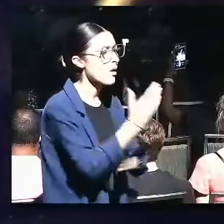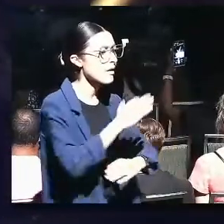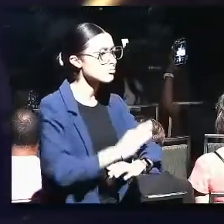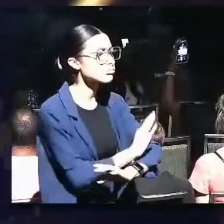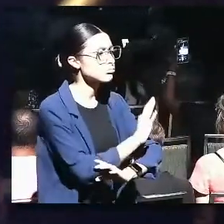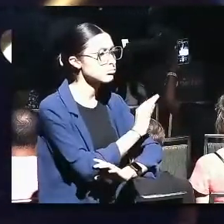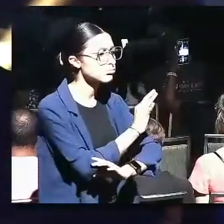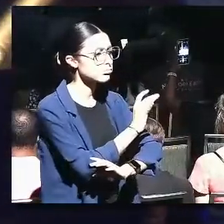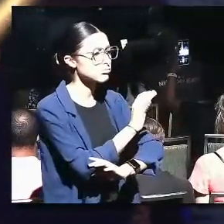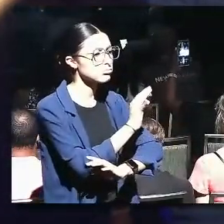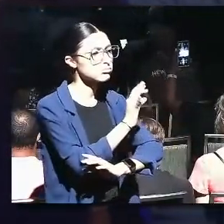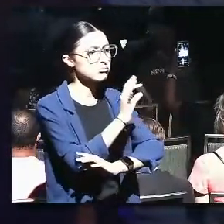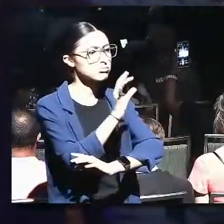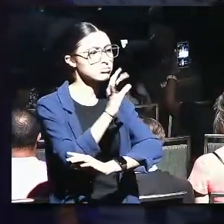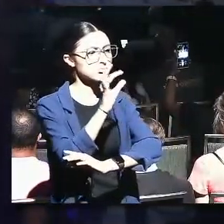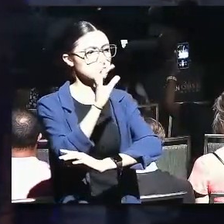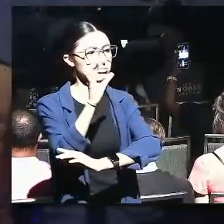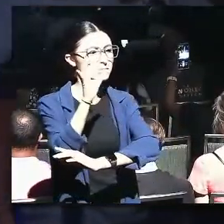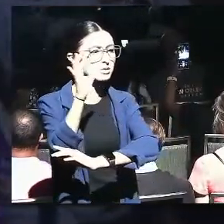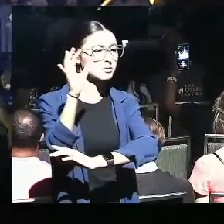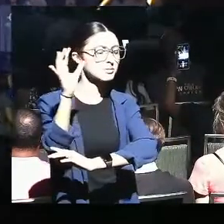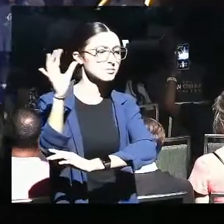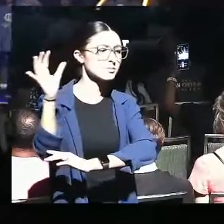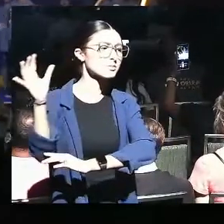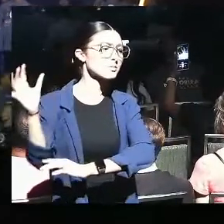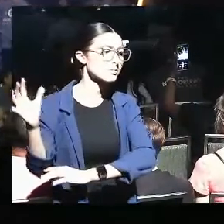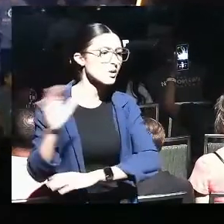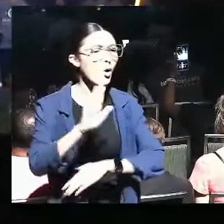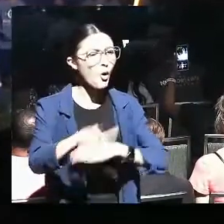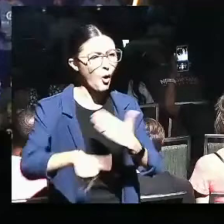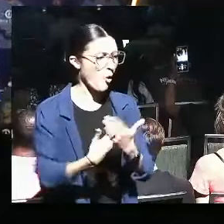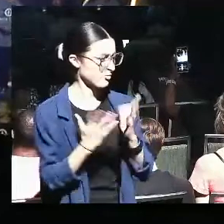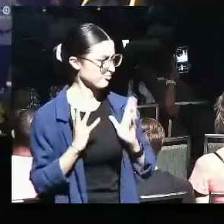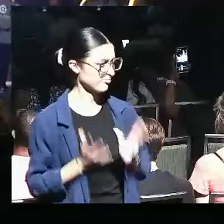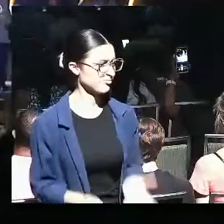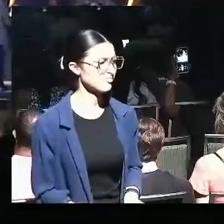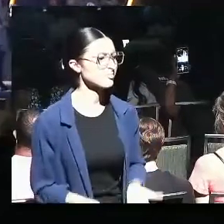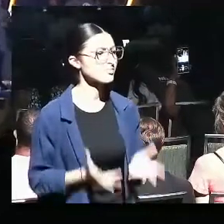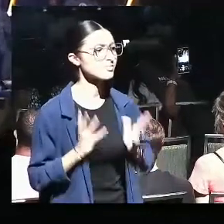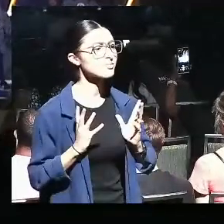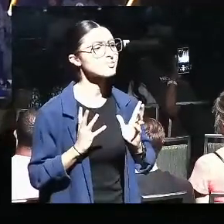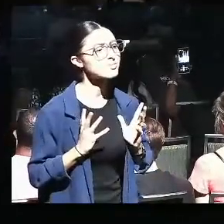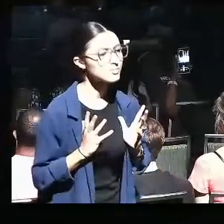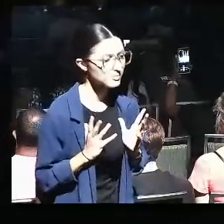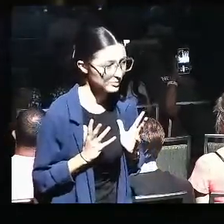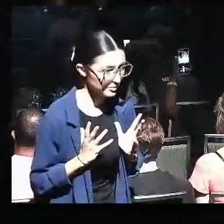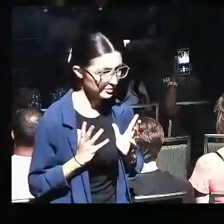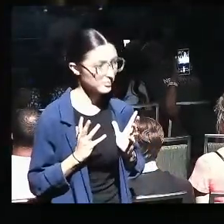All is new, all is new. And